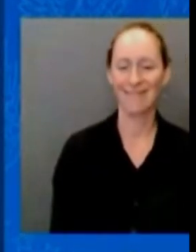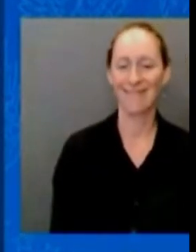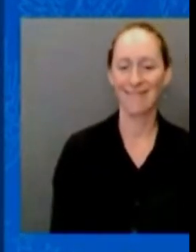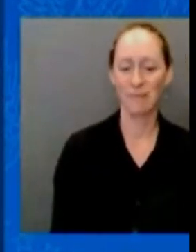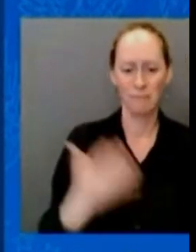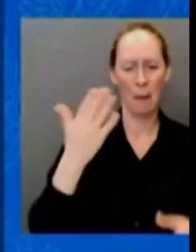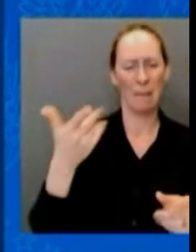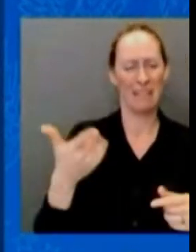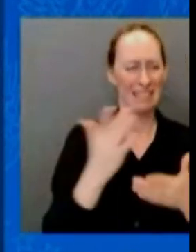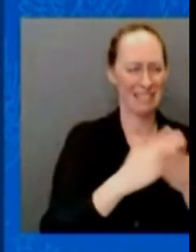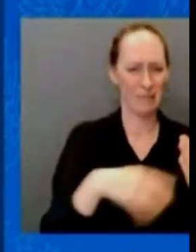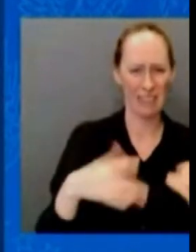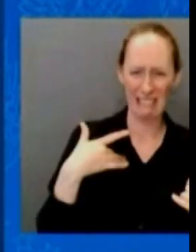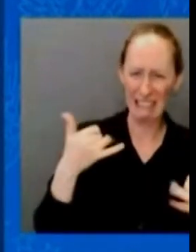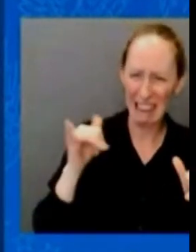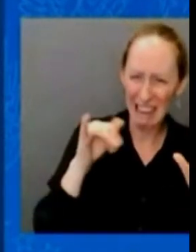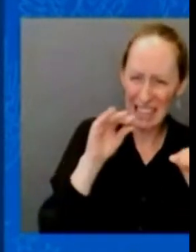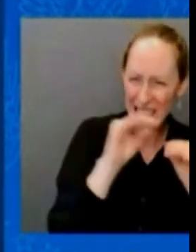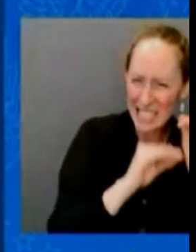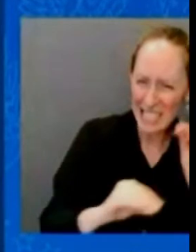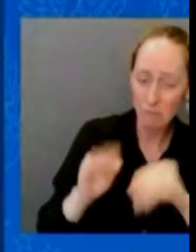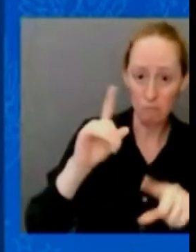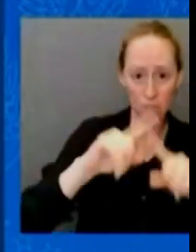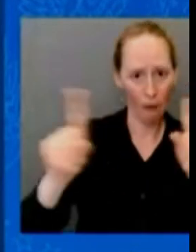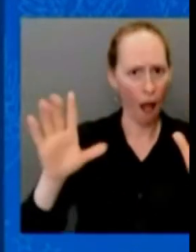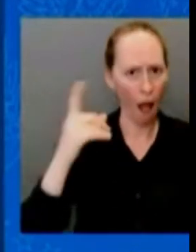up. And enough growth.